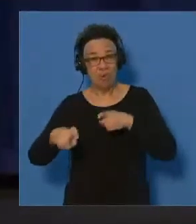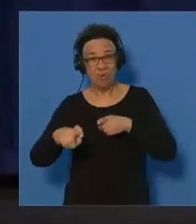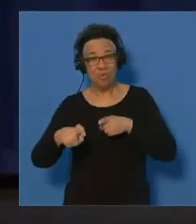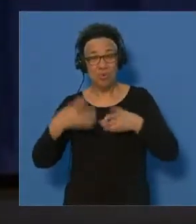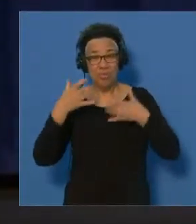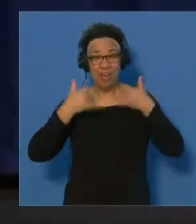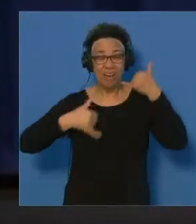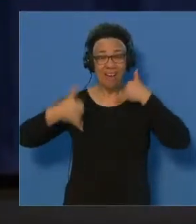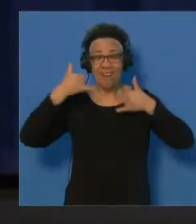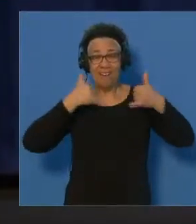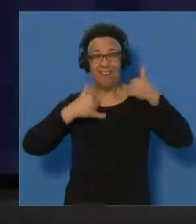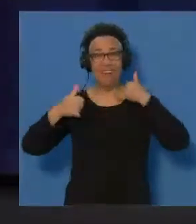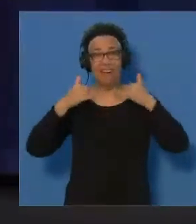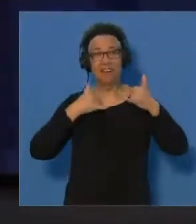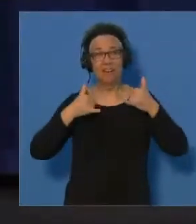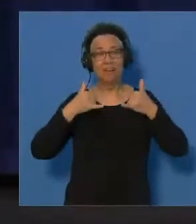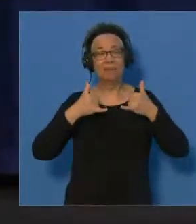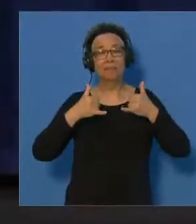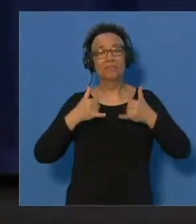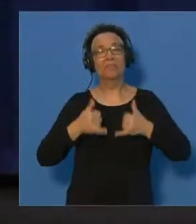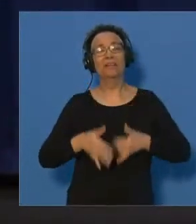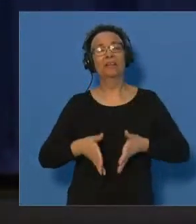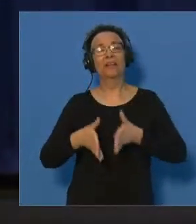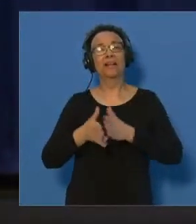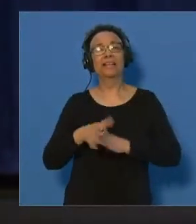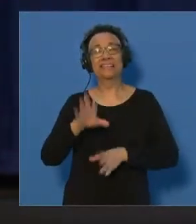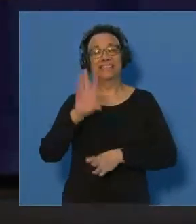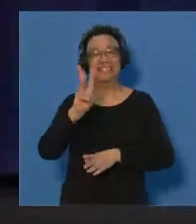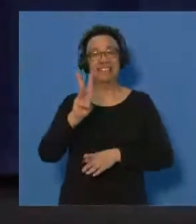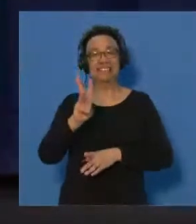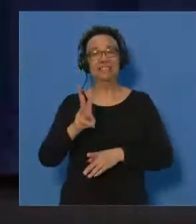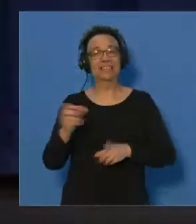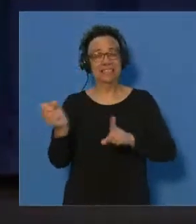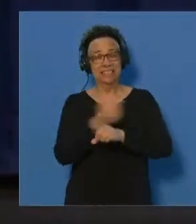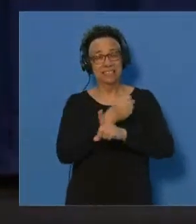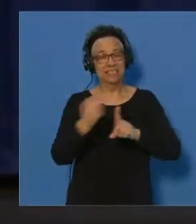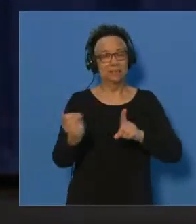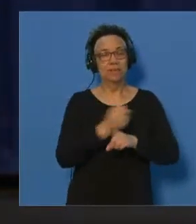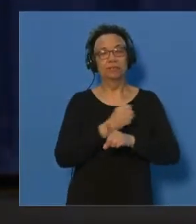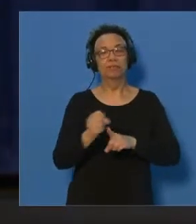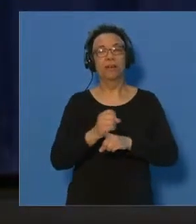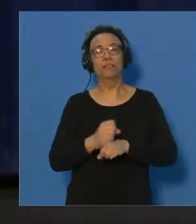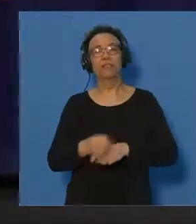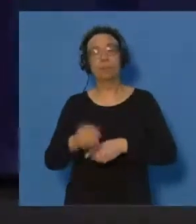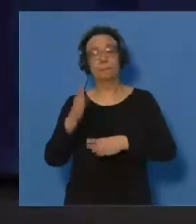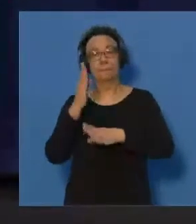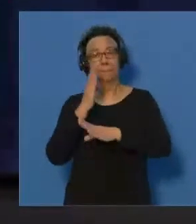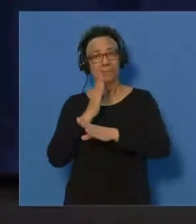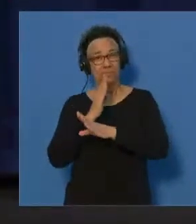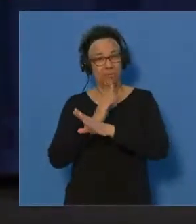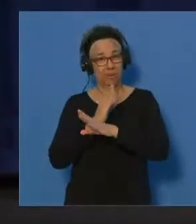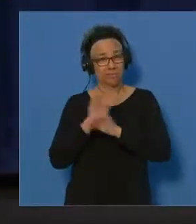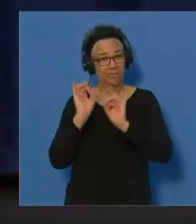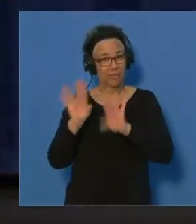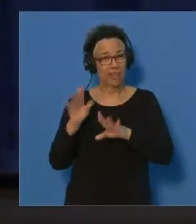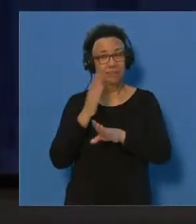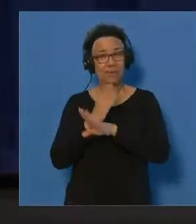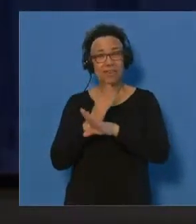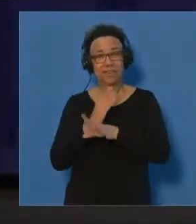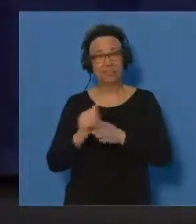with 5 clients to complete filing 6 domestic violence protection orders, and assisted 4 families